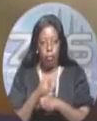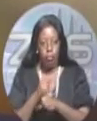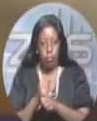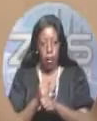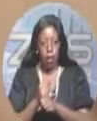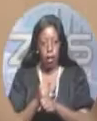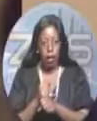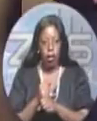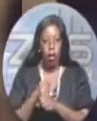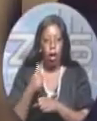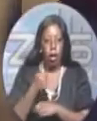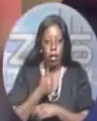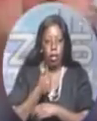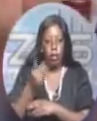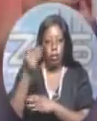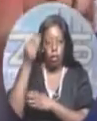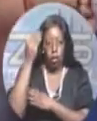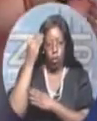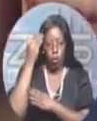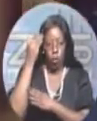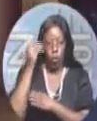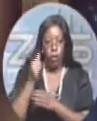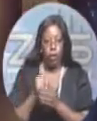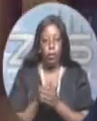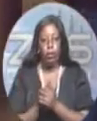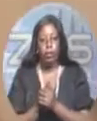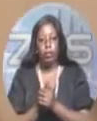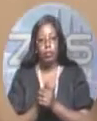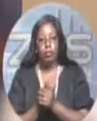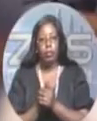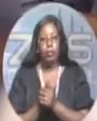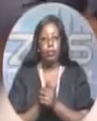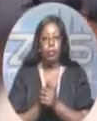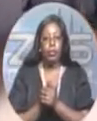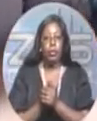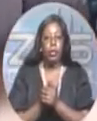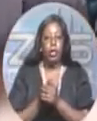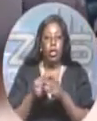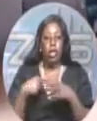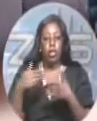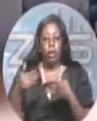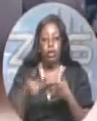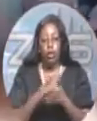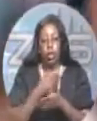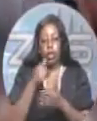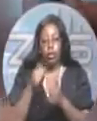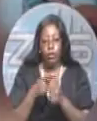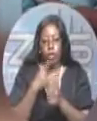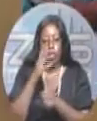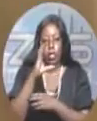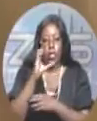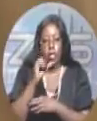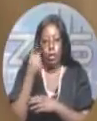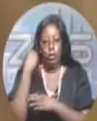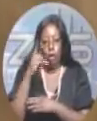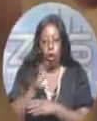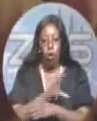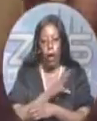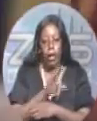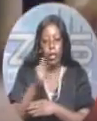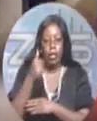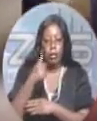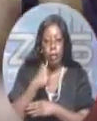make our mark known. Now, Wilson recently released her first CD written for choirs, Me and